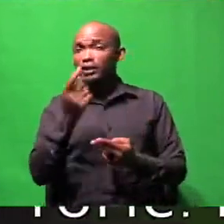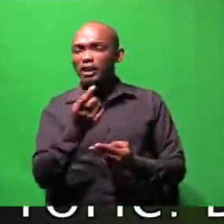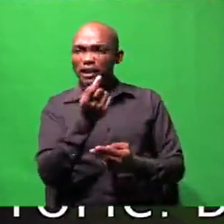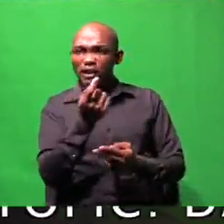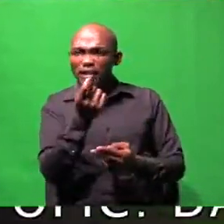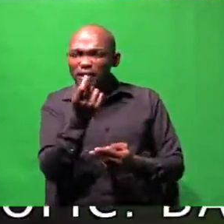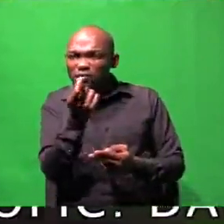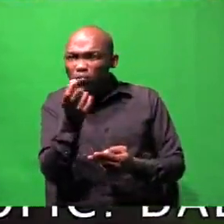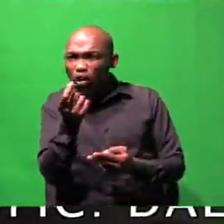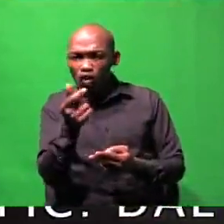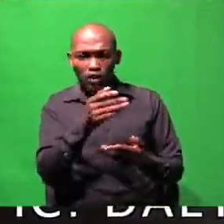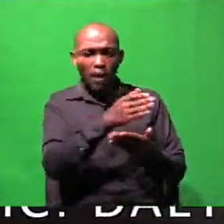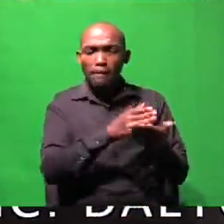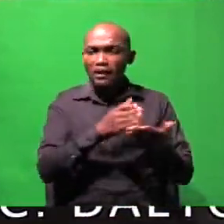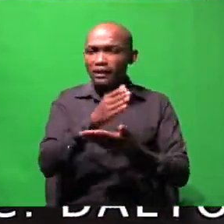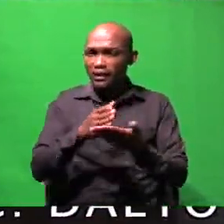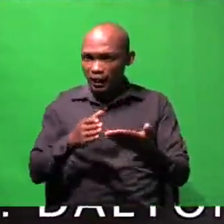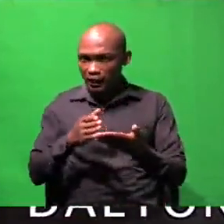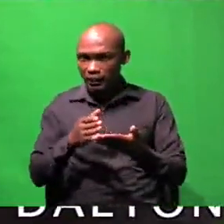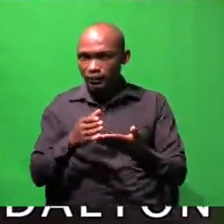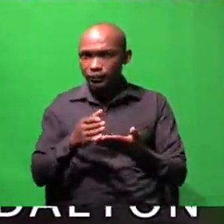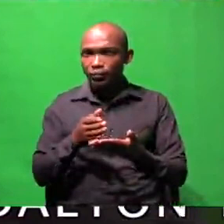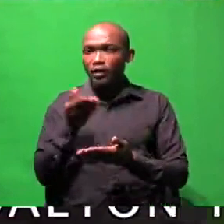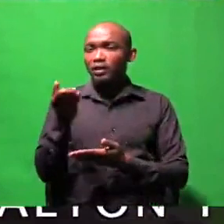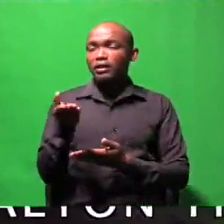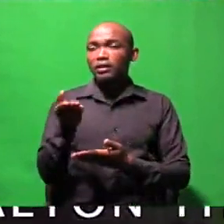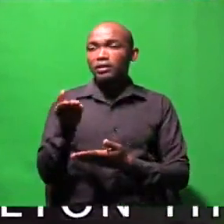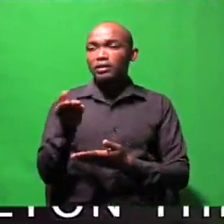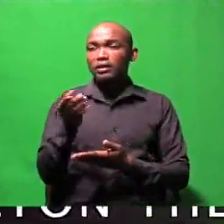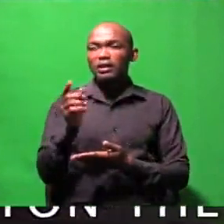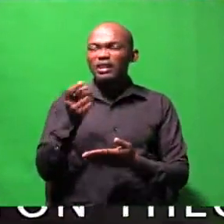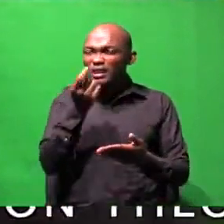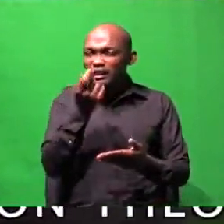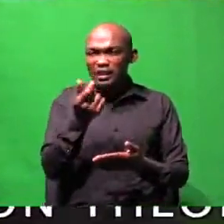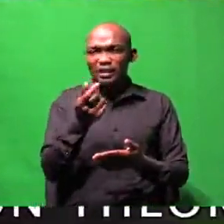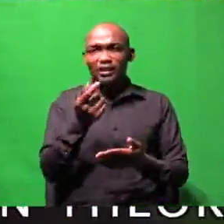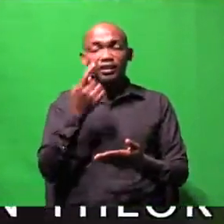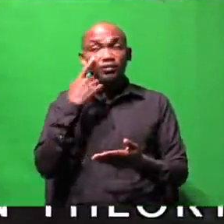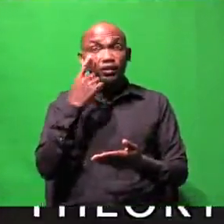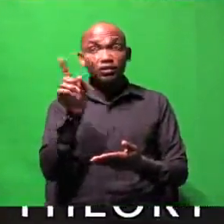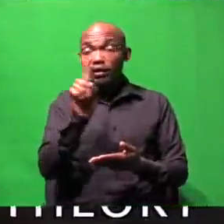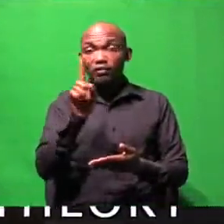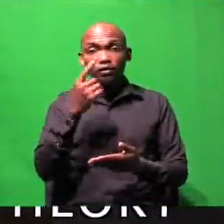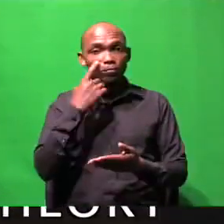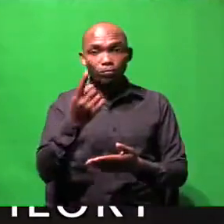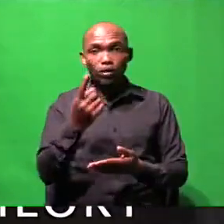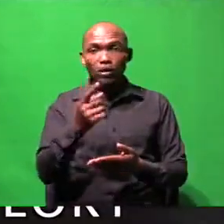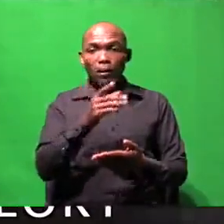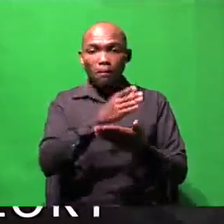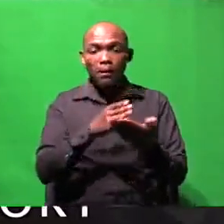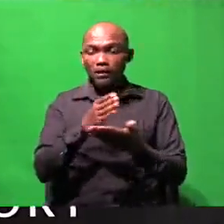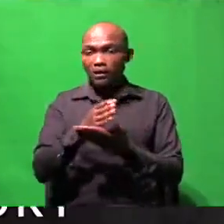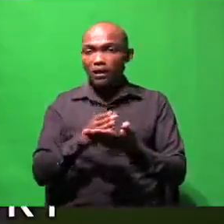small particles, or another version says teeny indivisible particle. So it means that it's going to